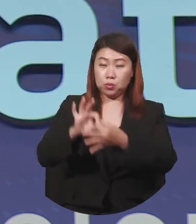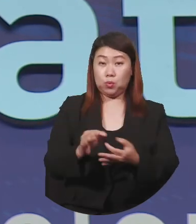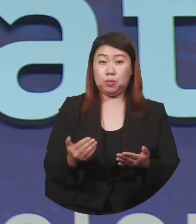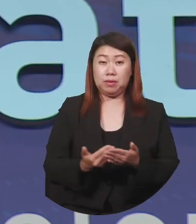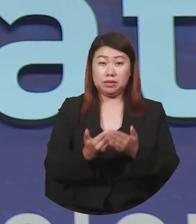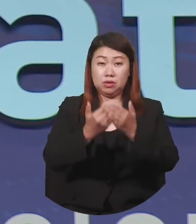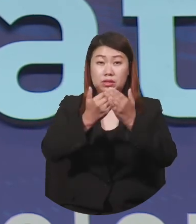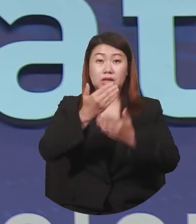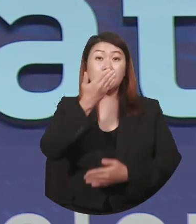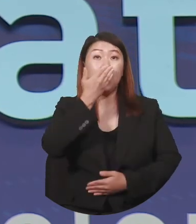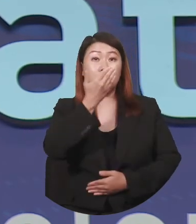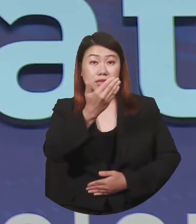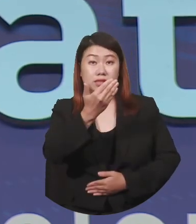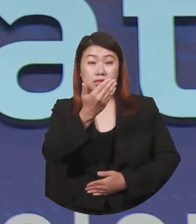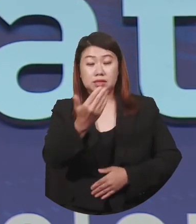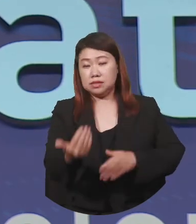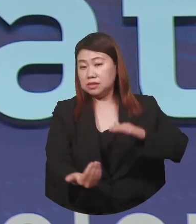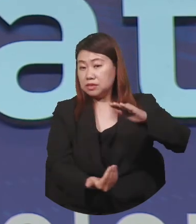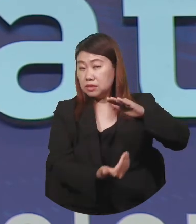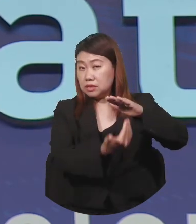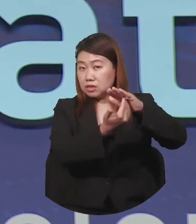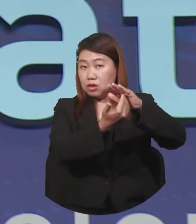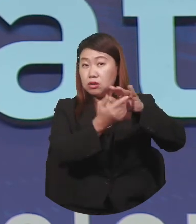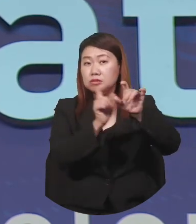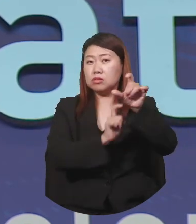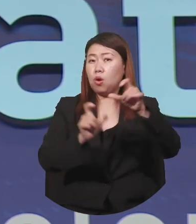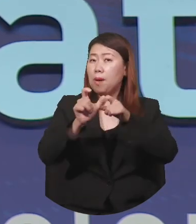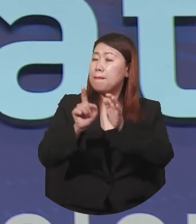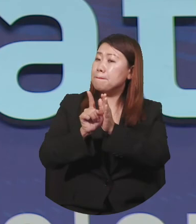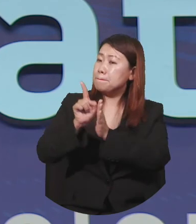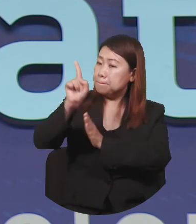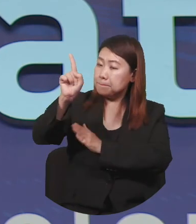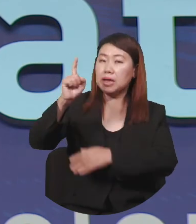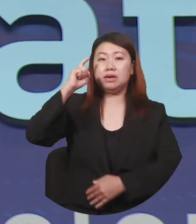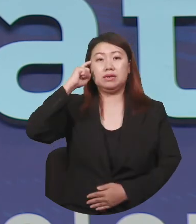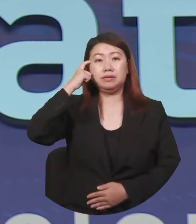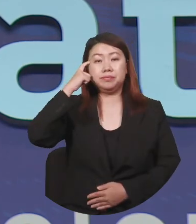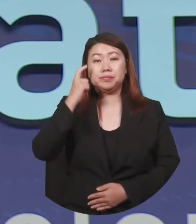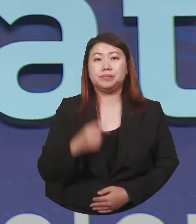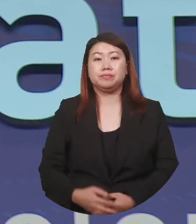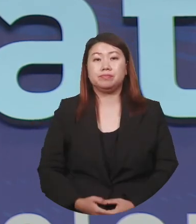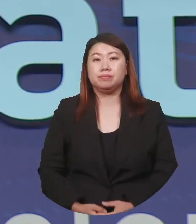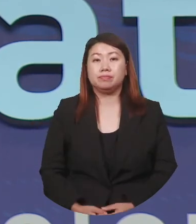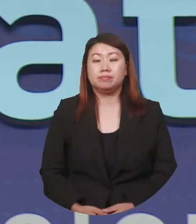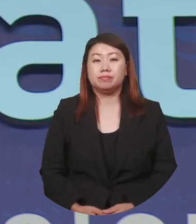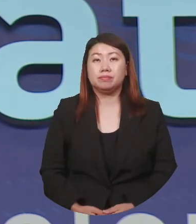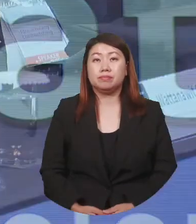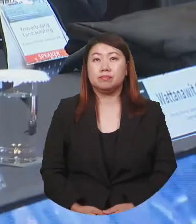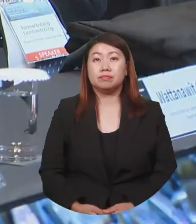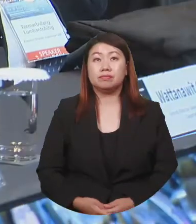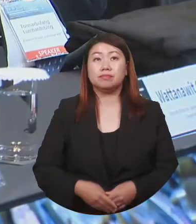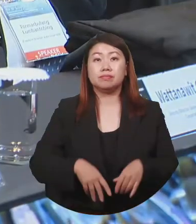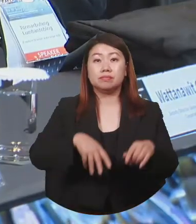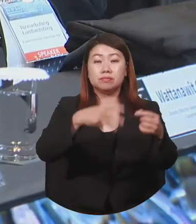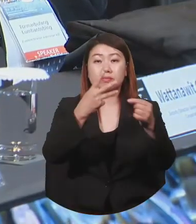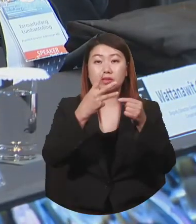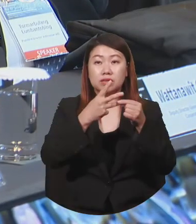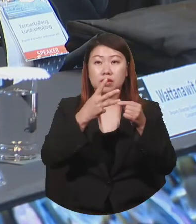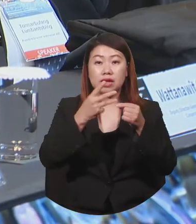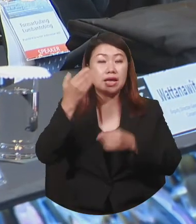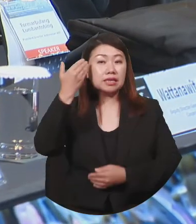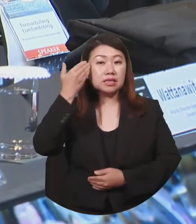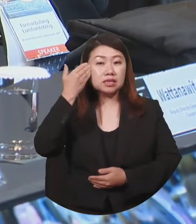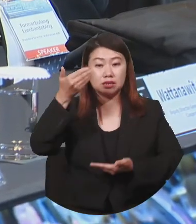current crisis and increase our chance of achieving the SDGs. In the third session,